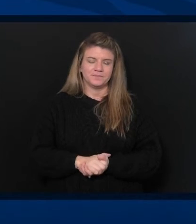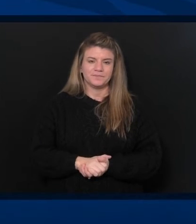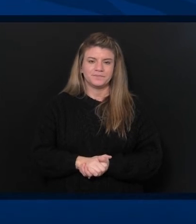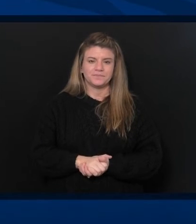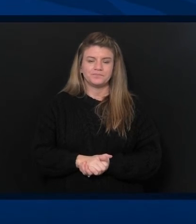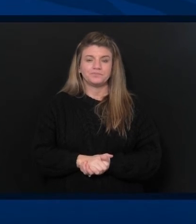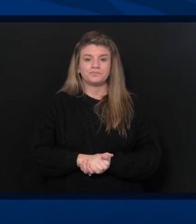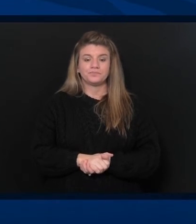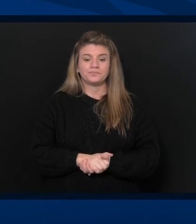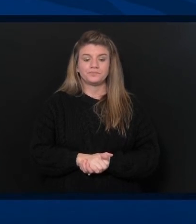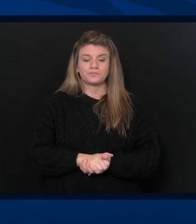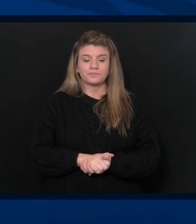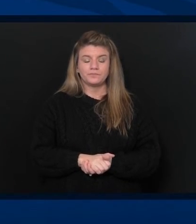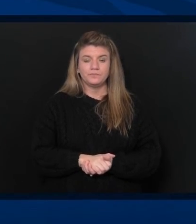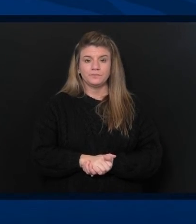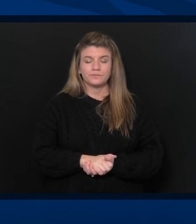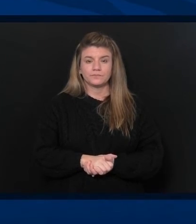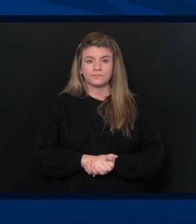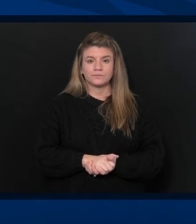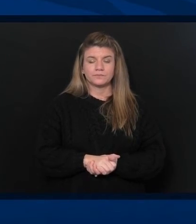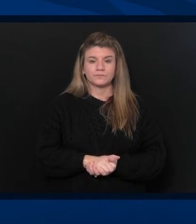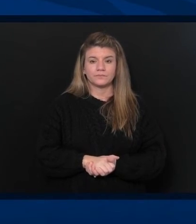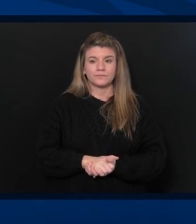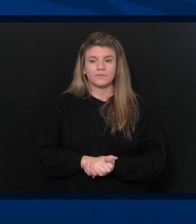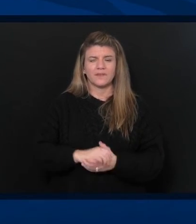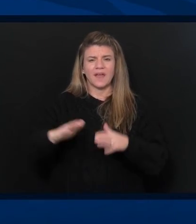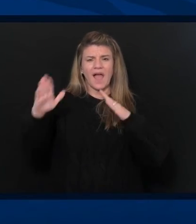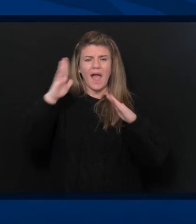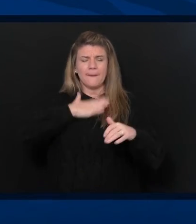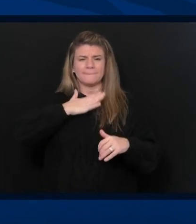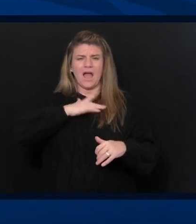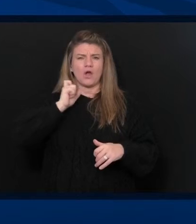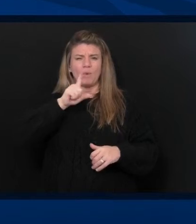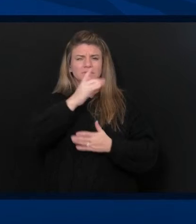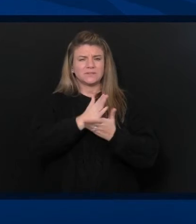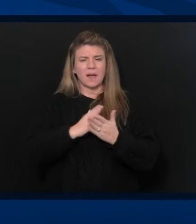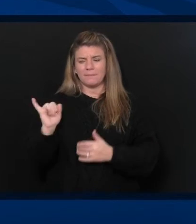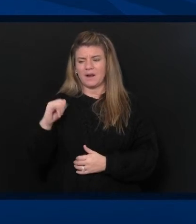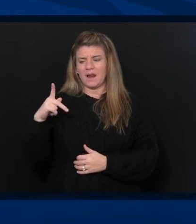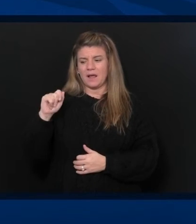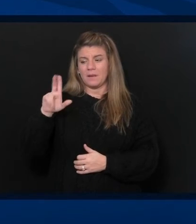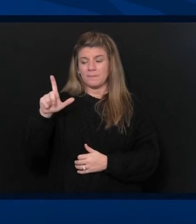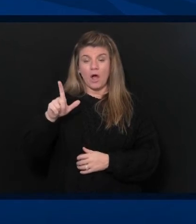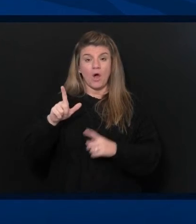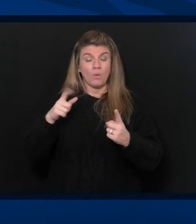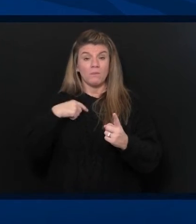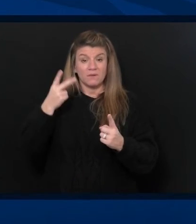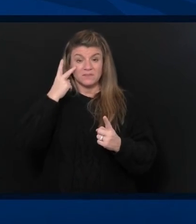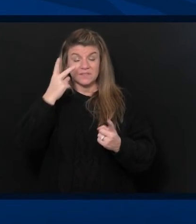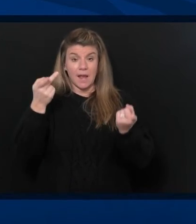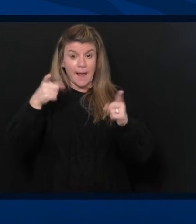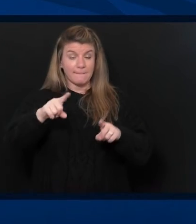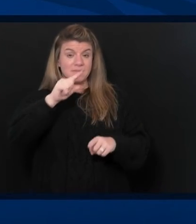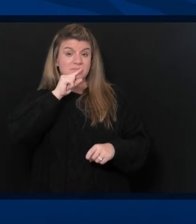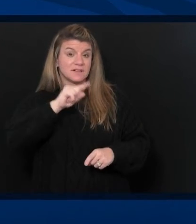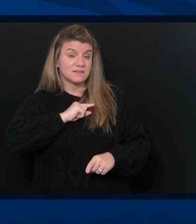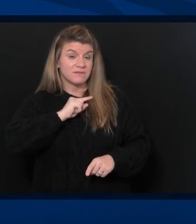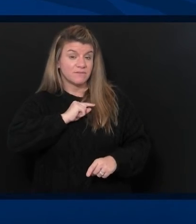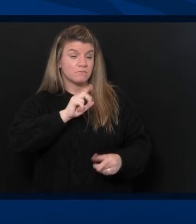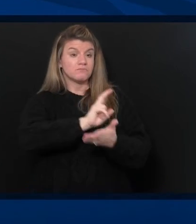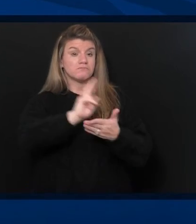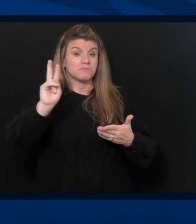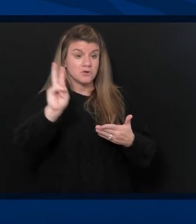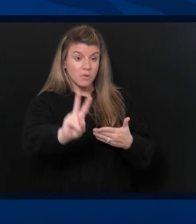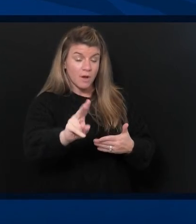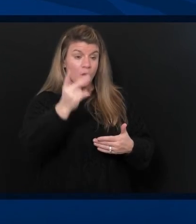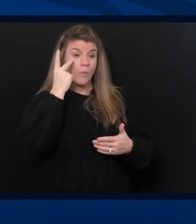Hi, this dovetails onto Paul's question a bit. With what we've seen in Thanksgiving, 2 weeks out, we saw